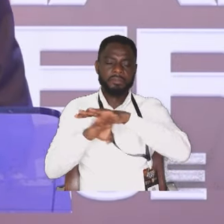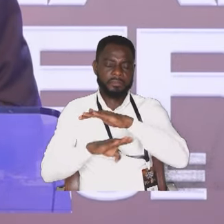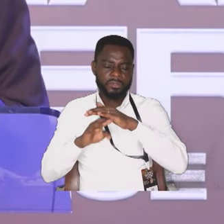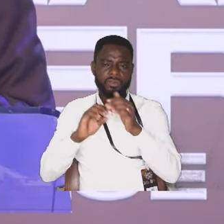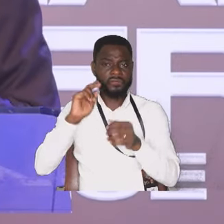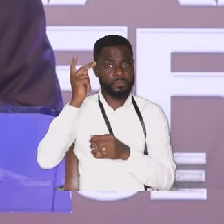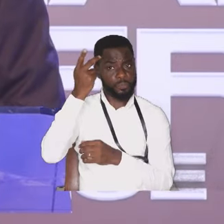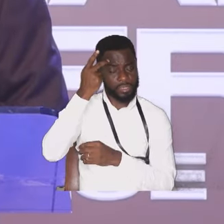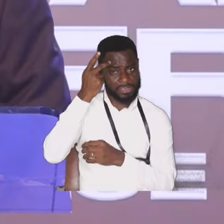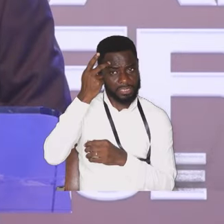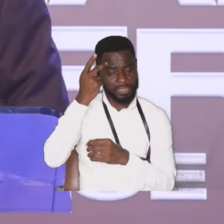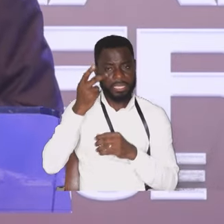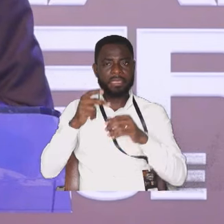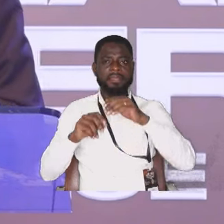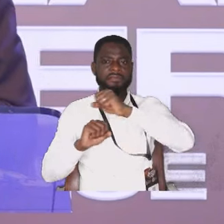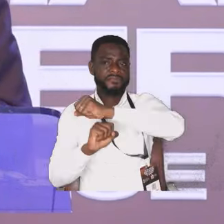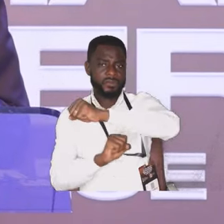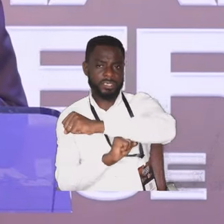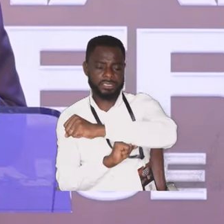sociopolitical and fundamentals of